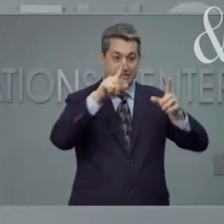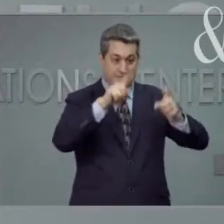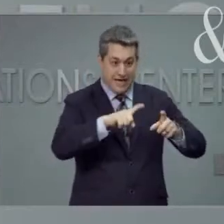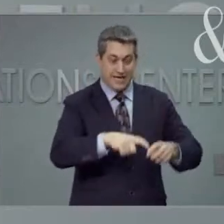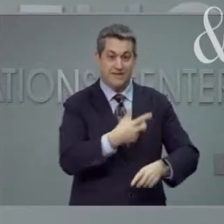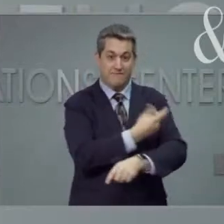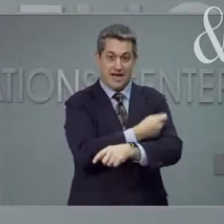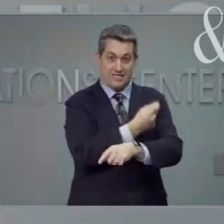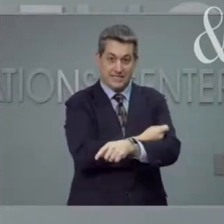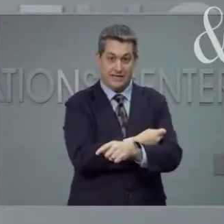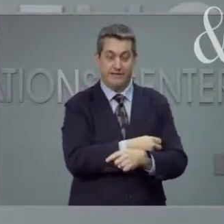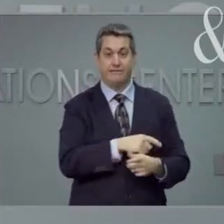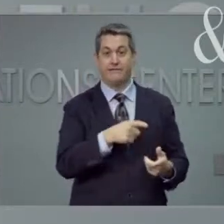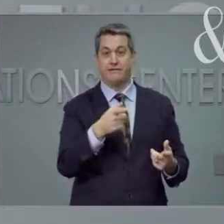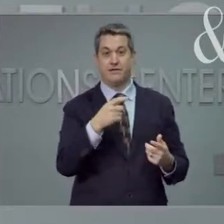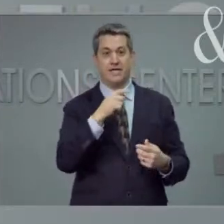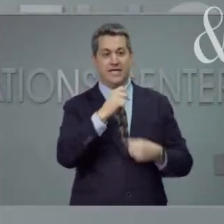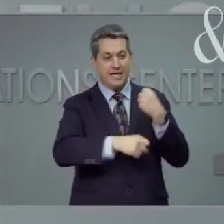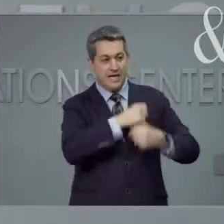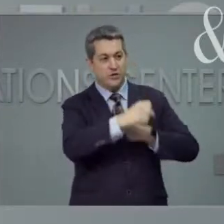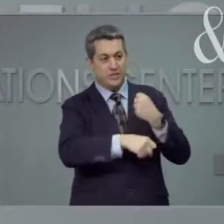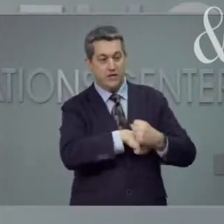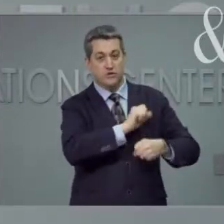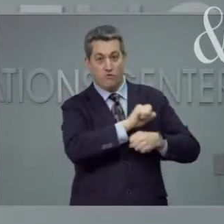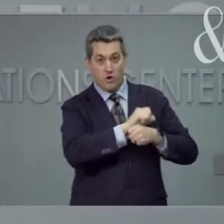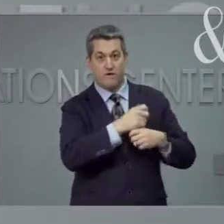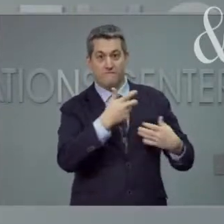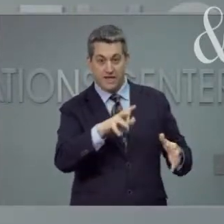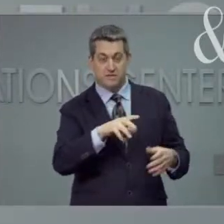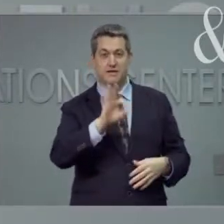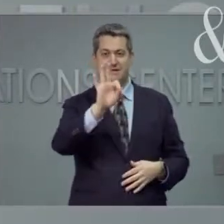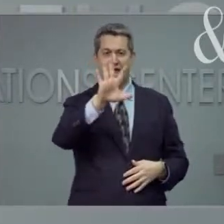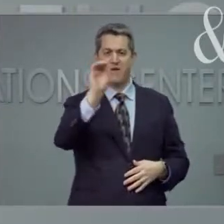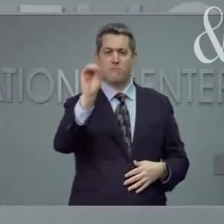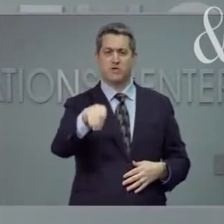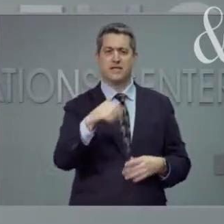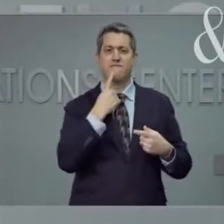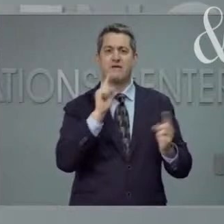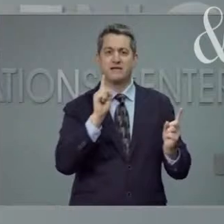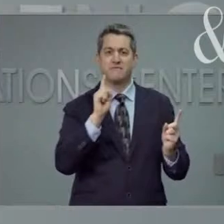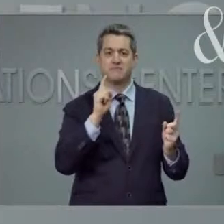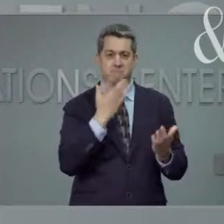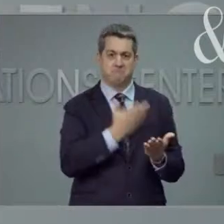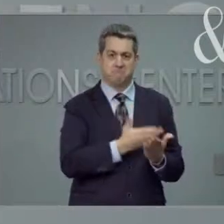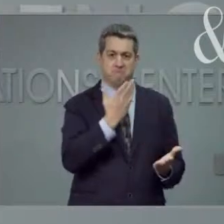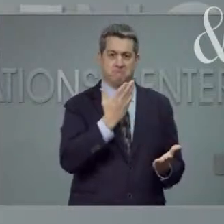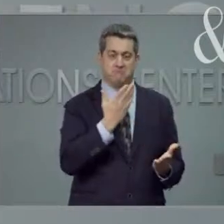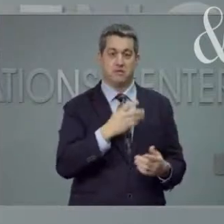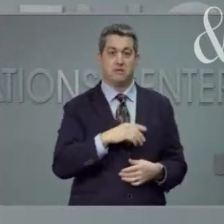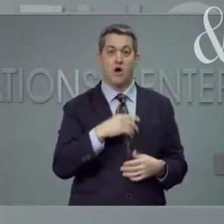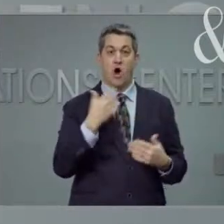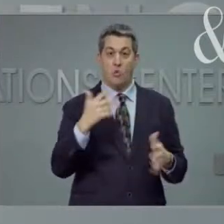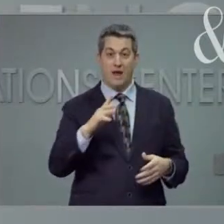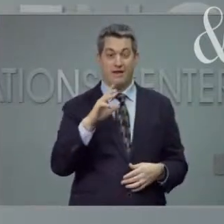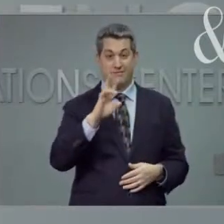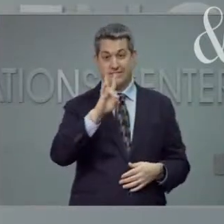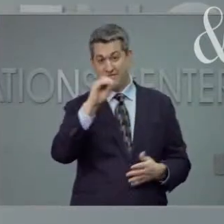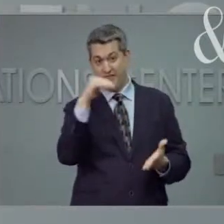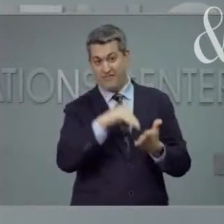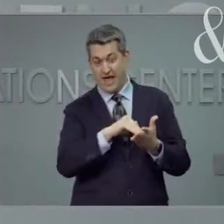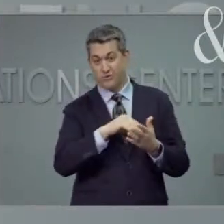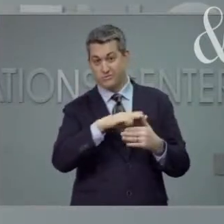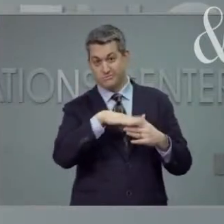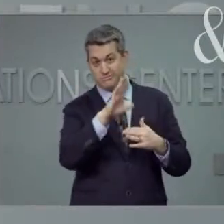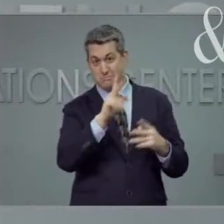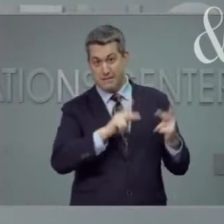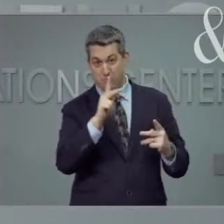on years of work to get these vaccines, that they are 95% effective, that there were thousands and thousands of folks in these clinical